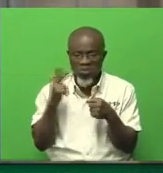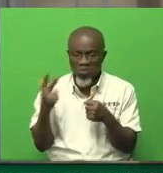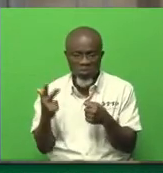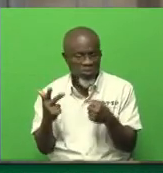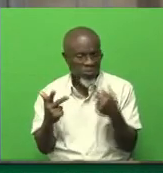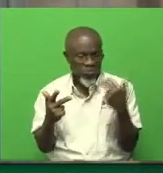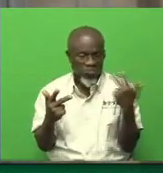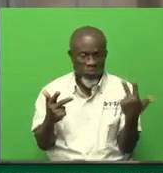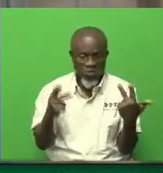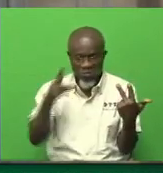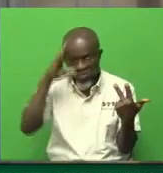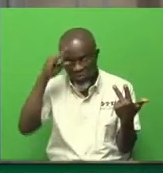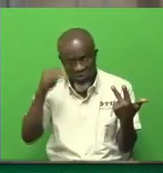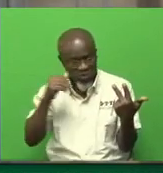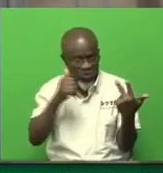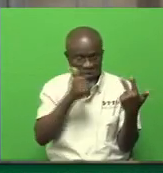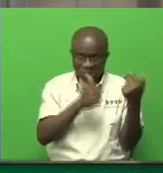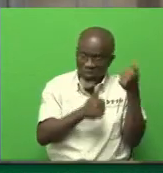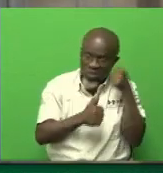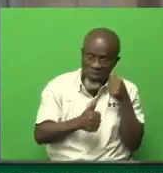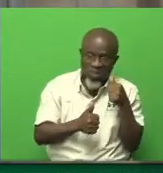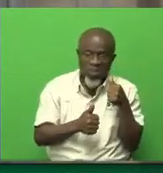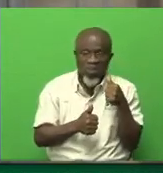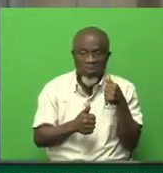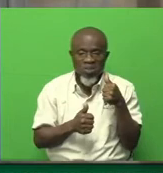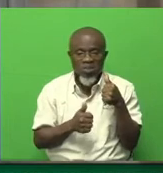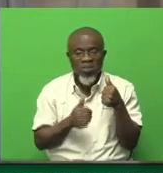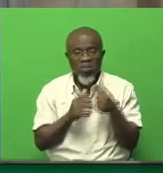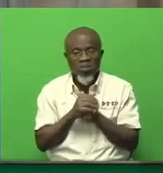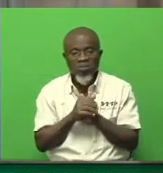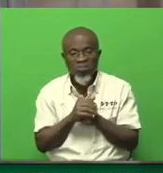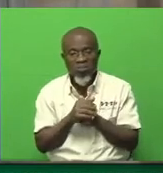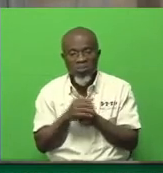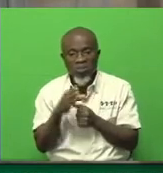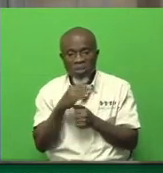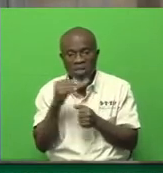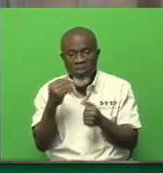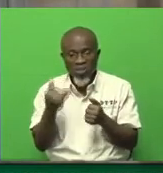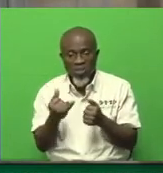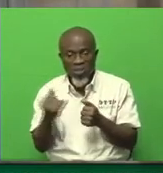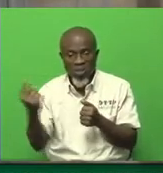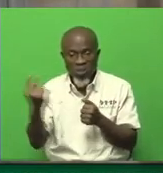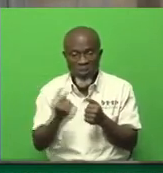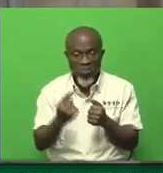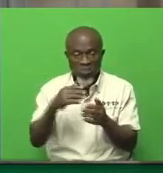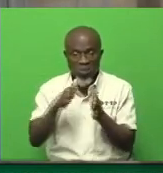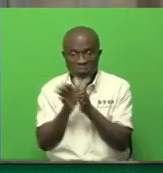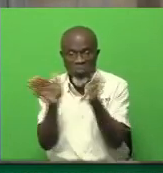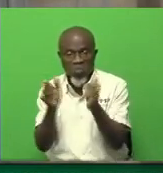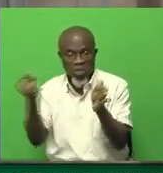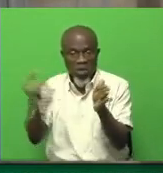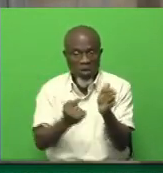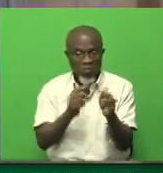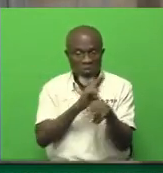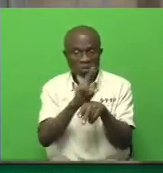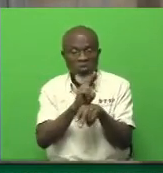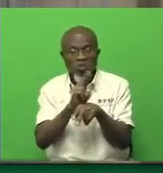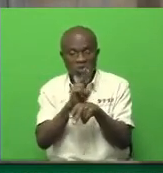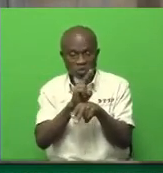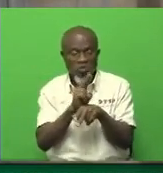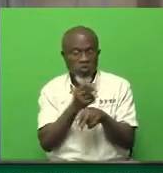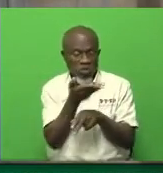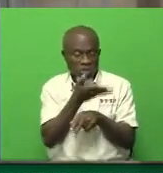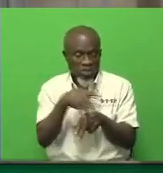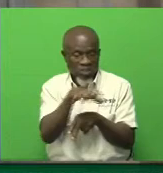girls the washrooms are also used by the public who also use the community center the school has two meal cleaners and we are